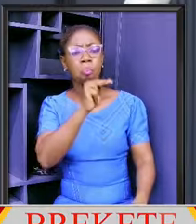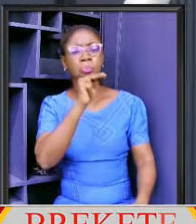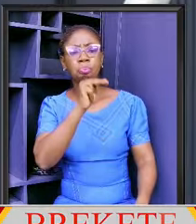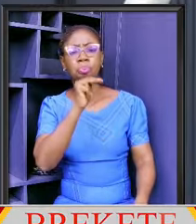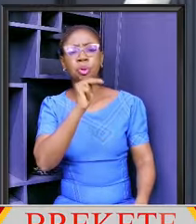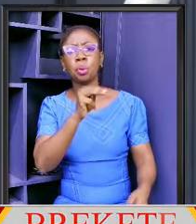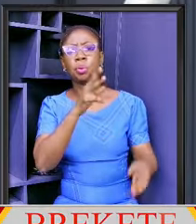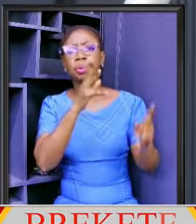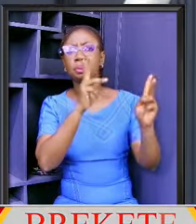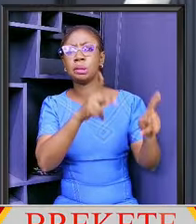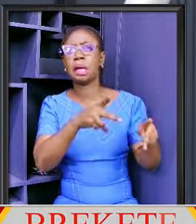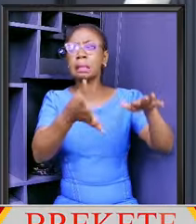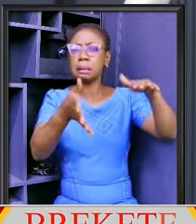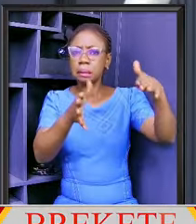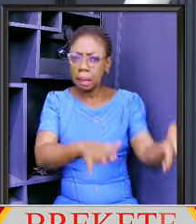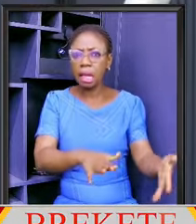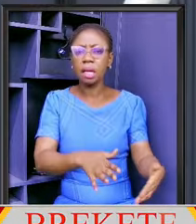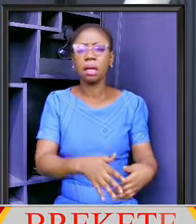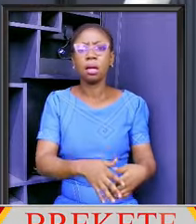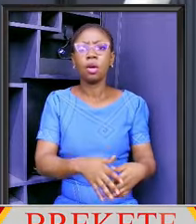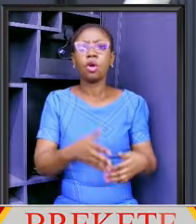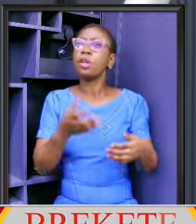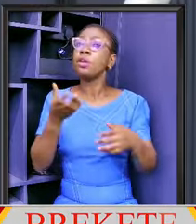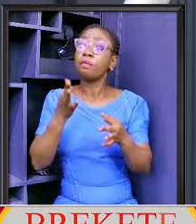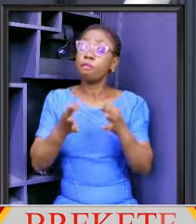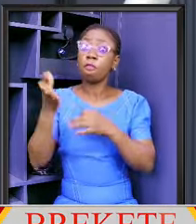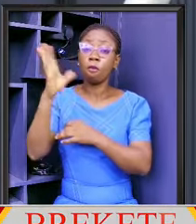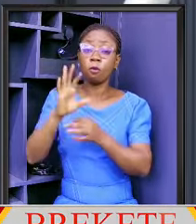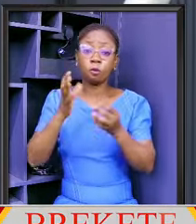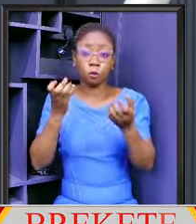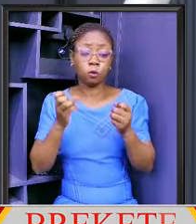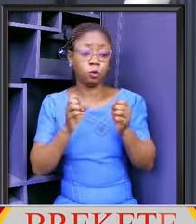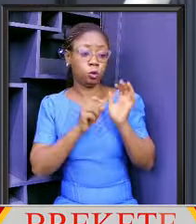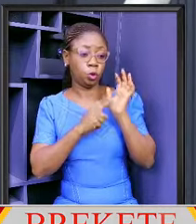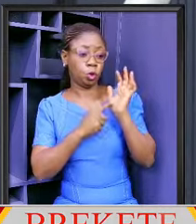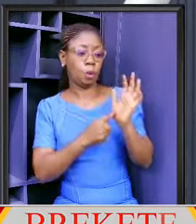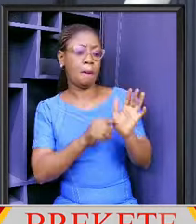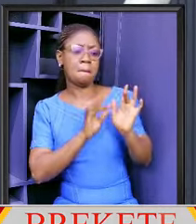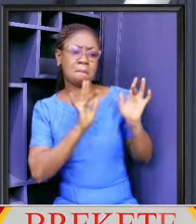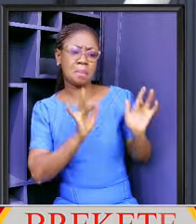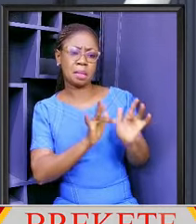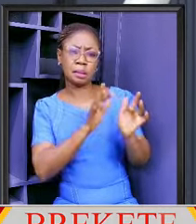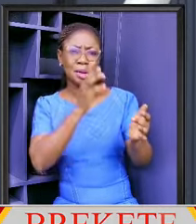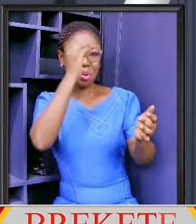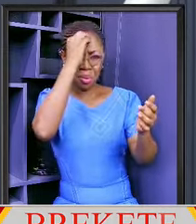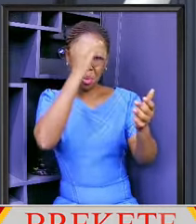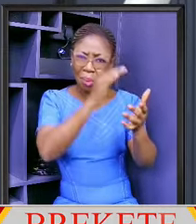Whilst God won't show them message, husband, wife, and the son,